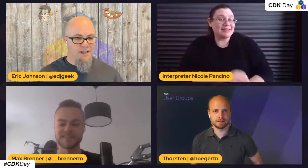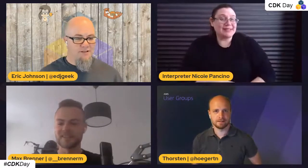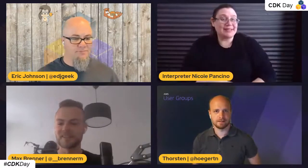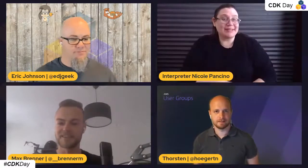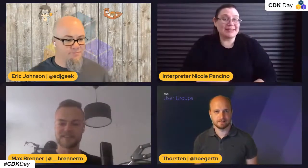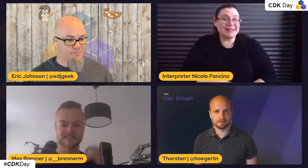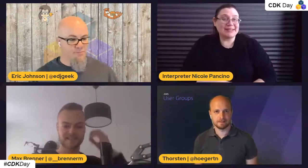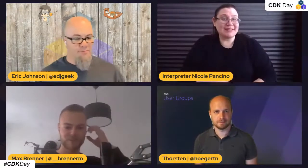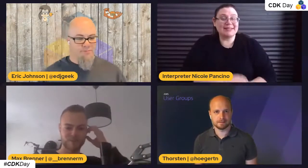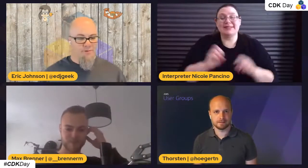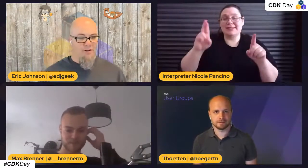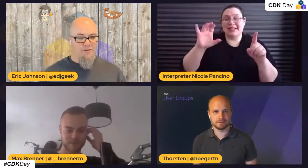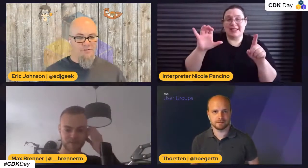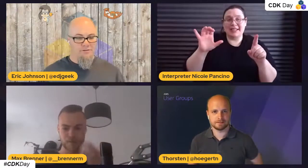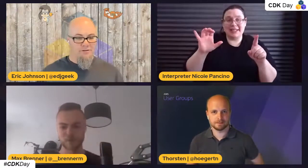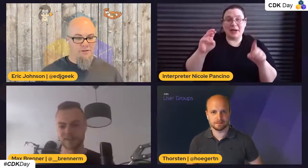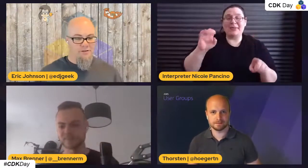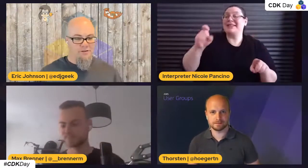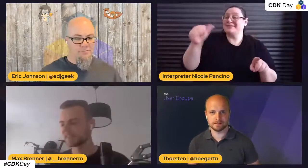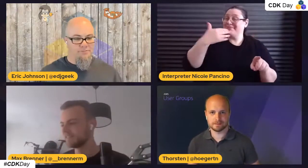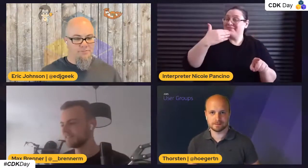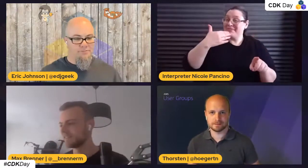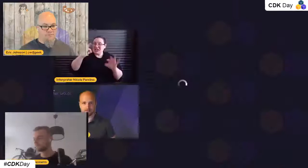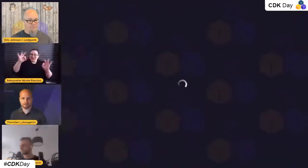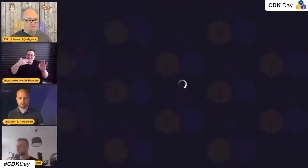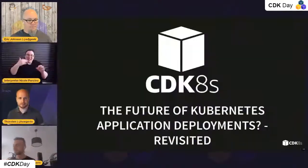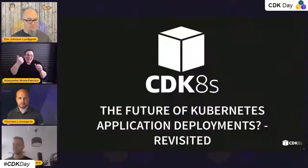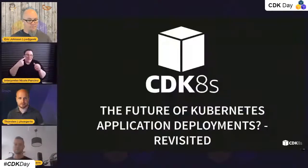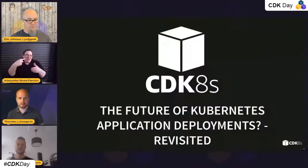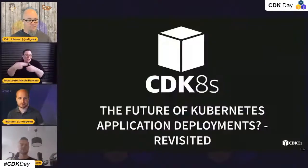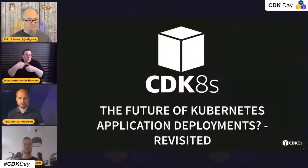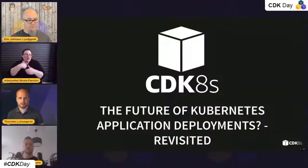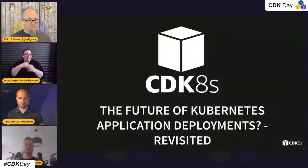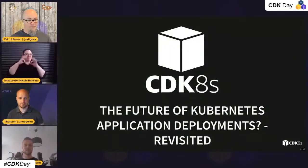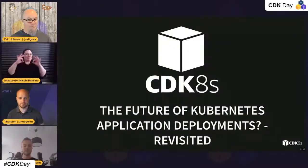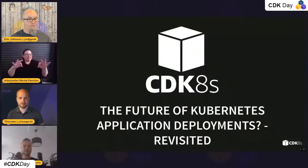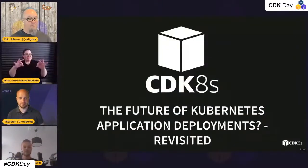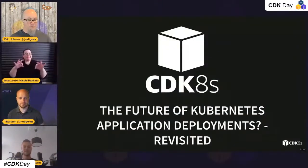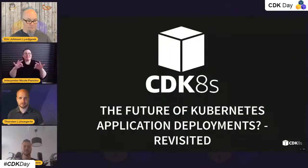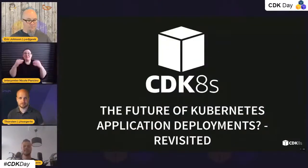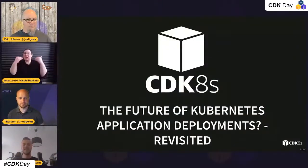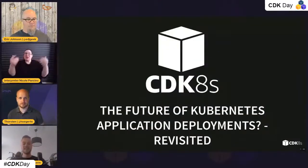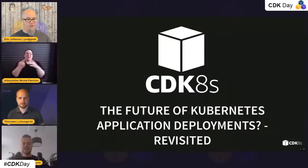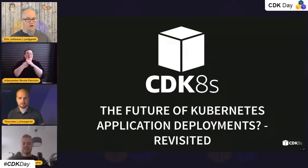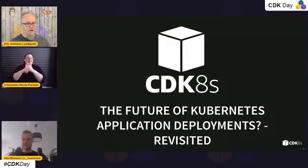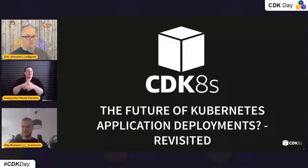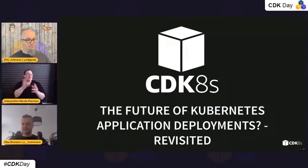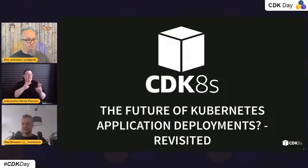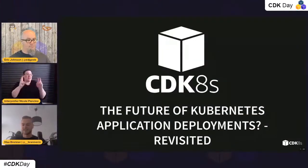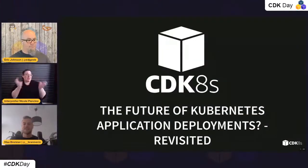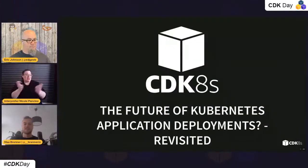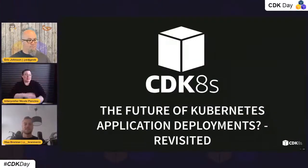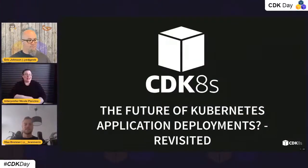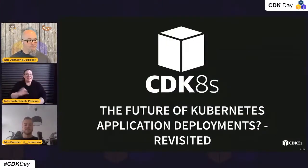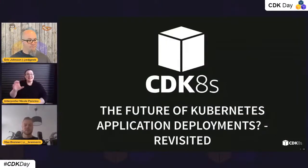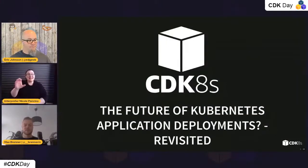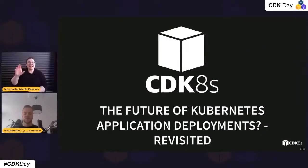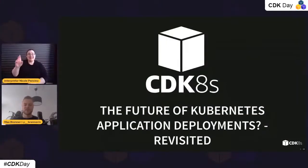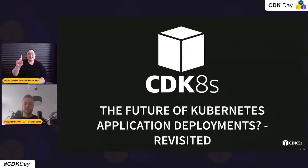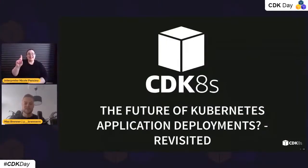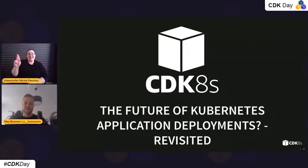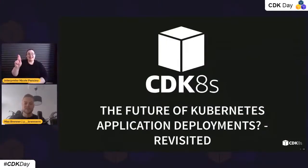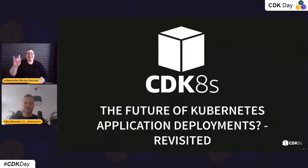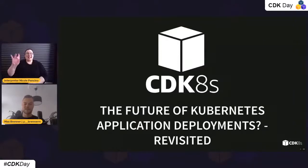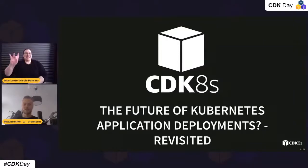All right. Thanks. Hello, everyone. Thanks for joining. We'll jump right into the topic. CDKs, the